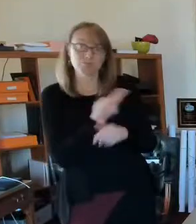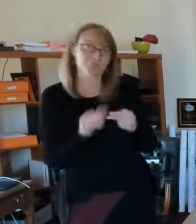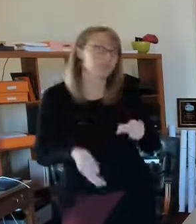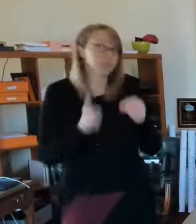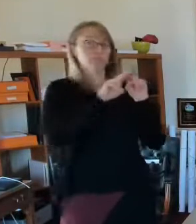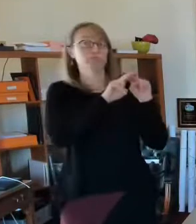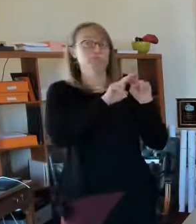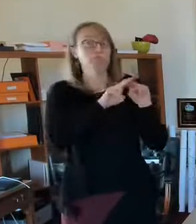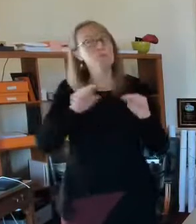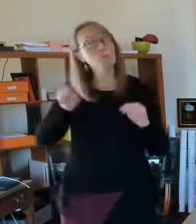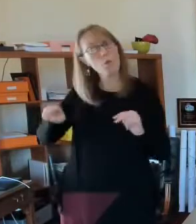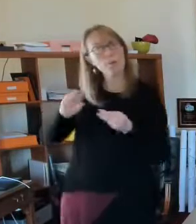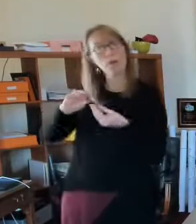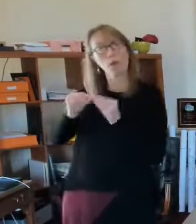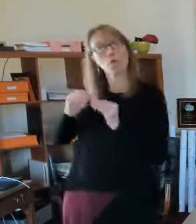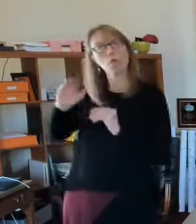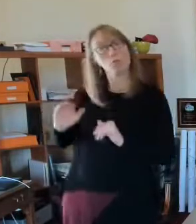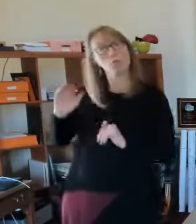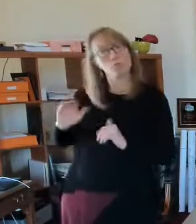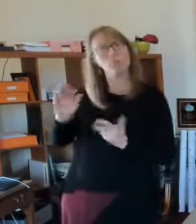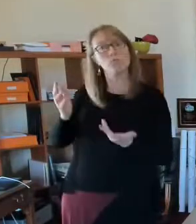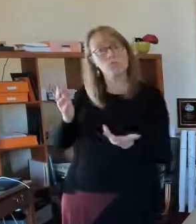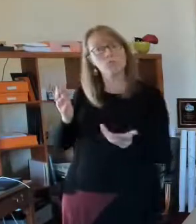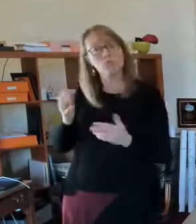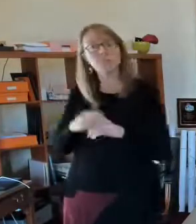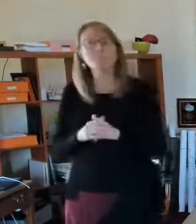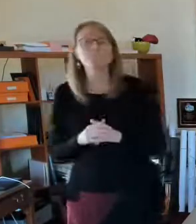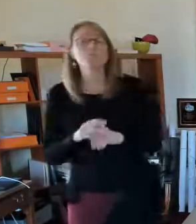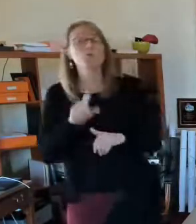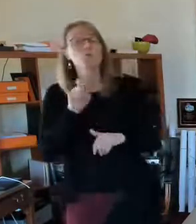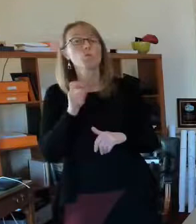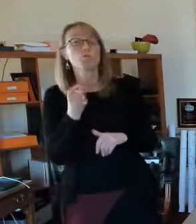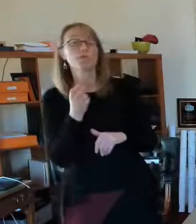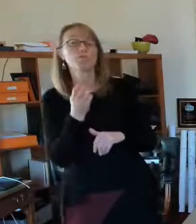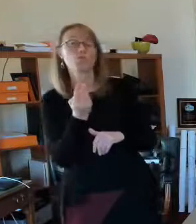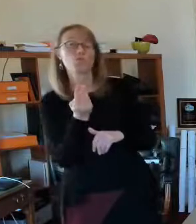behind, 114, and